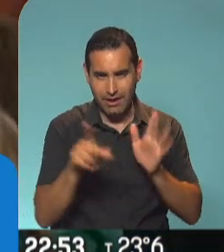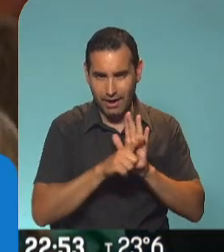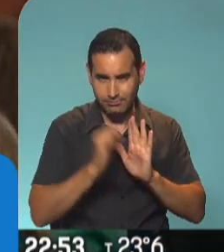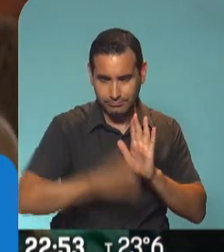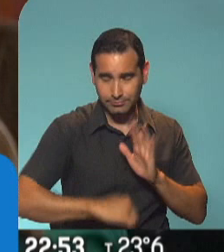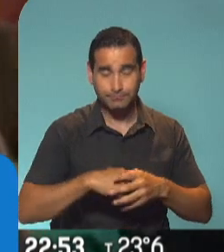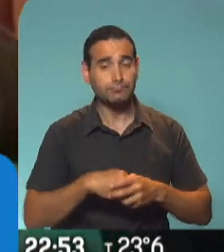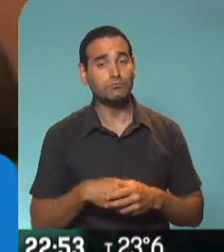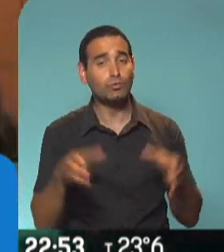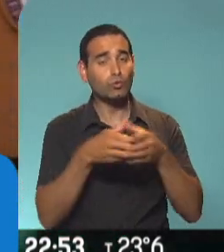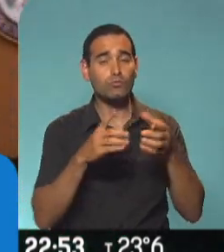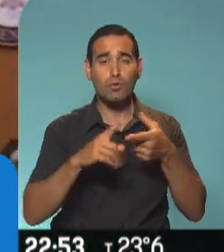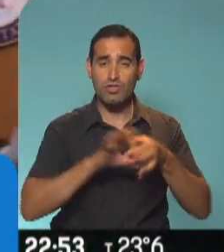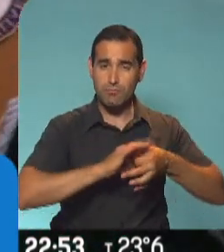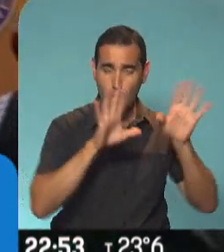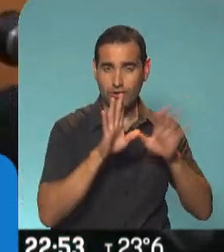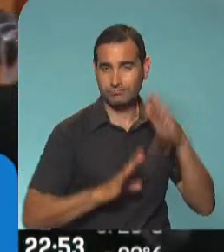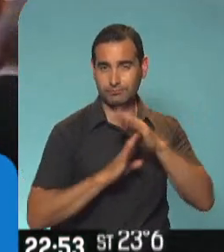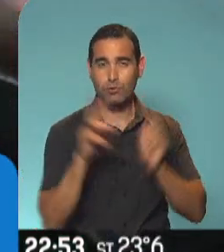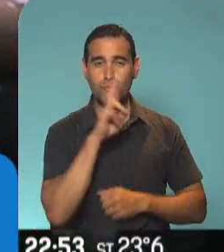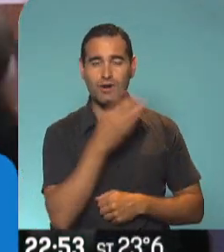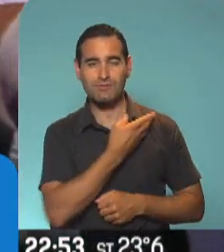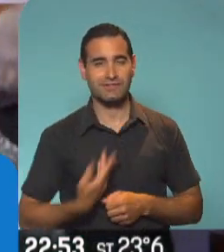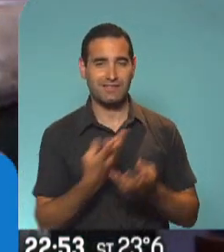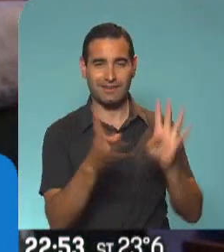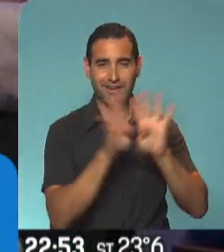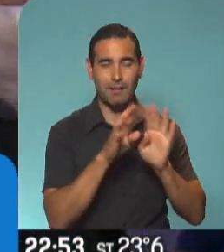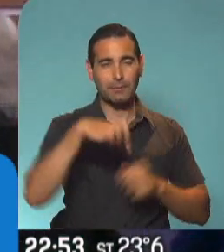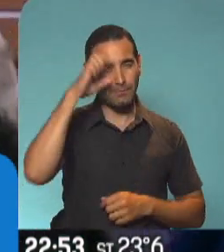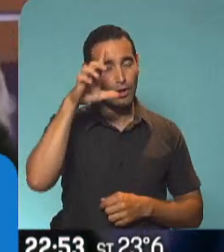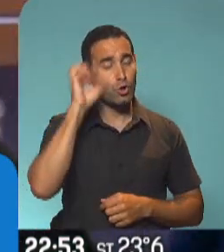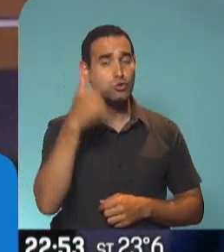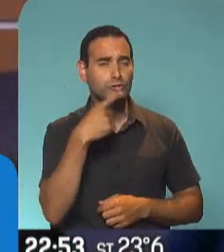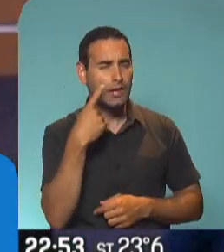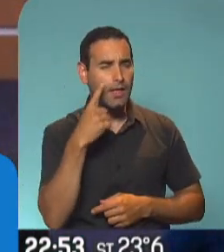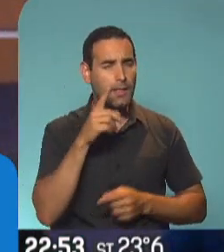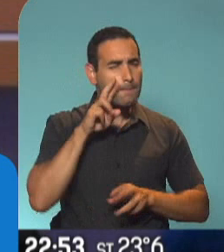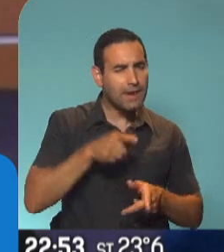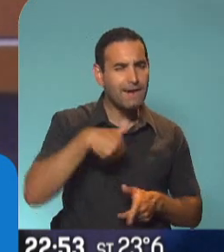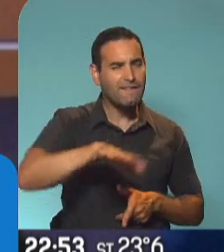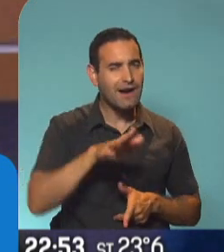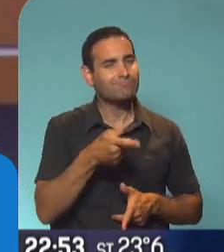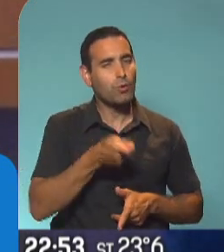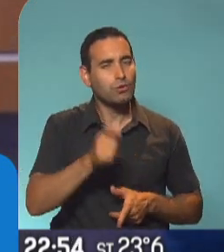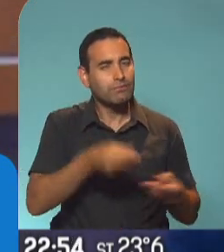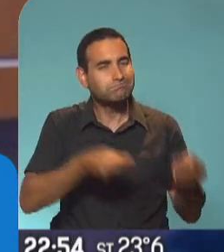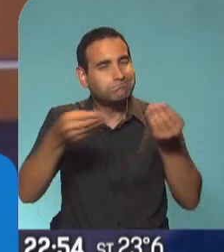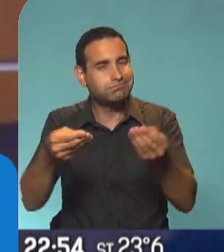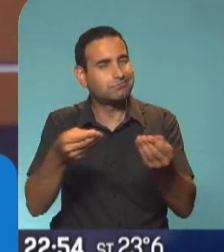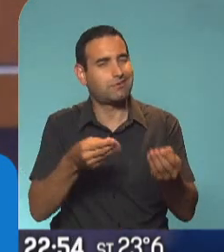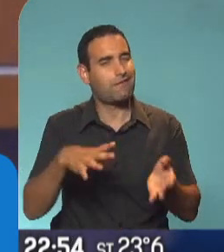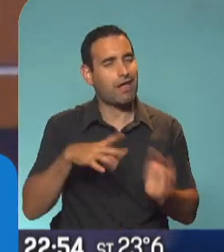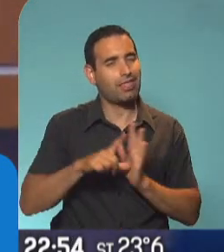cambio, los demócratas, encabezados por la presidenta de la Cámara Baja, Nancy Pelosi, estarían planeando dilatar el envío del expediente del impeachment al